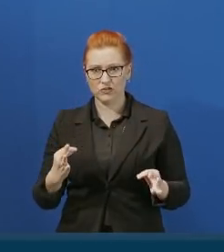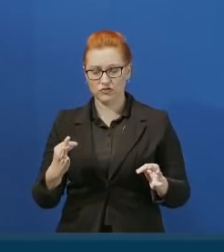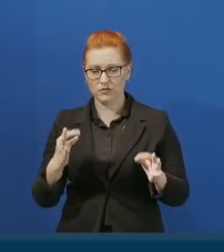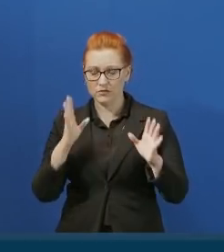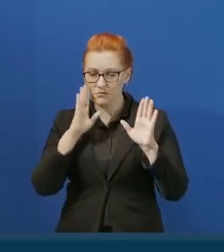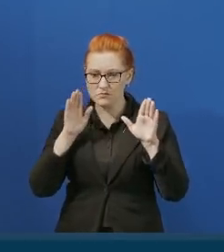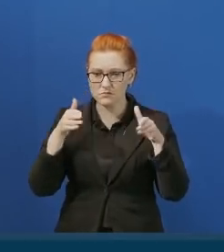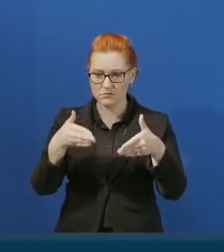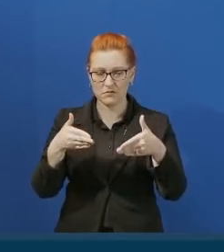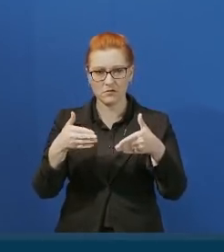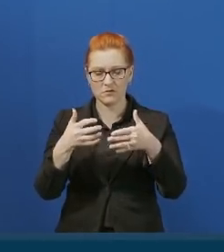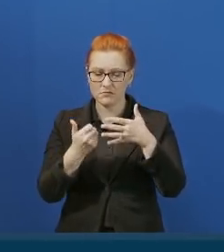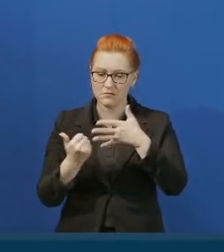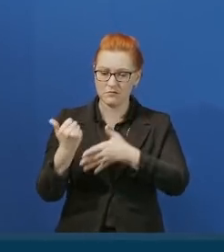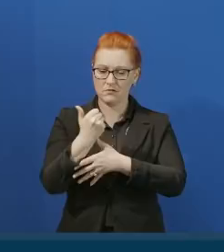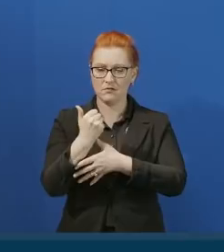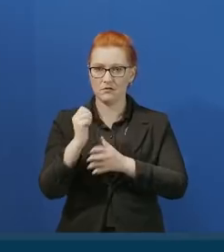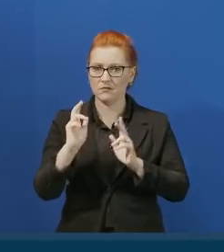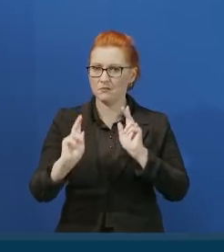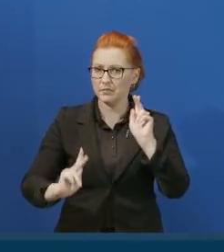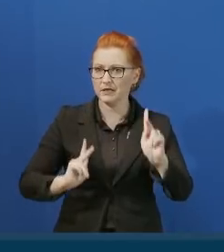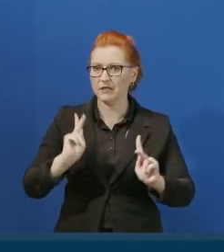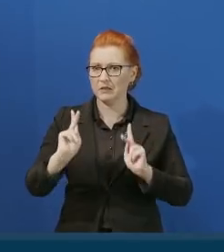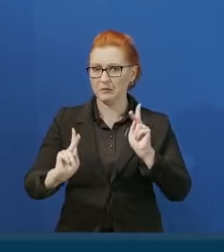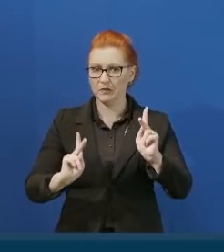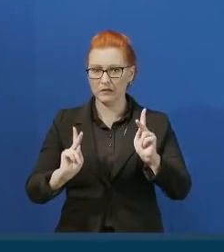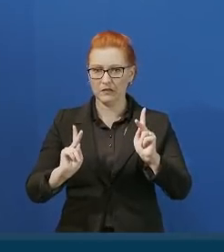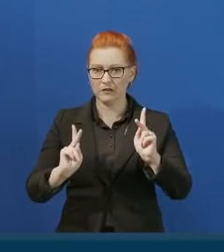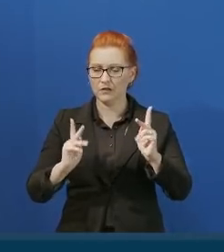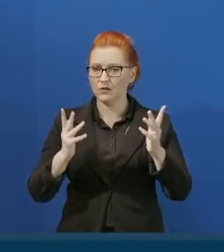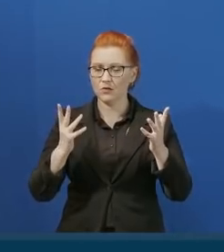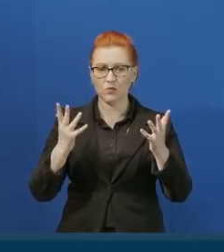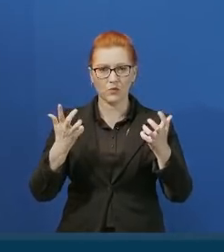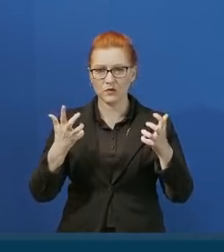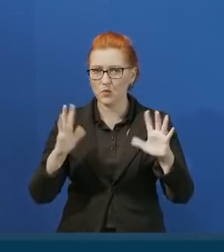our ability, eliminate unnecessary deaths